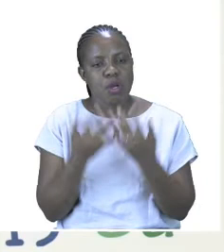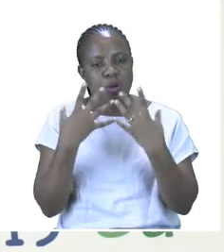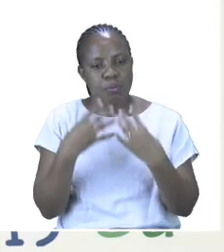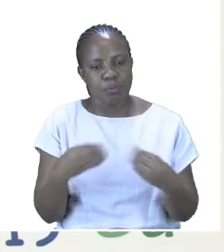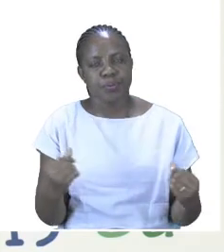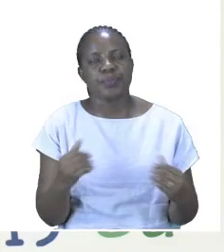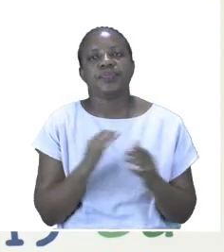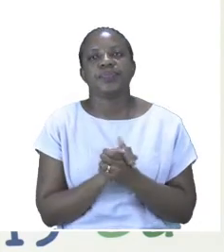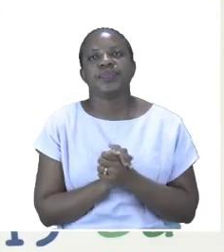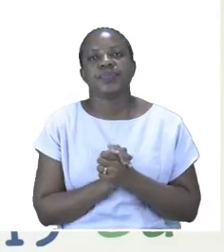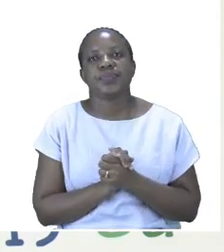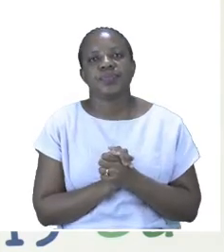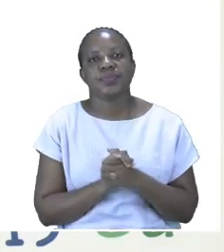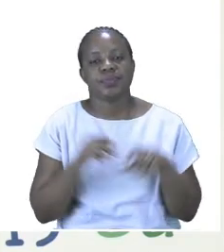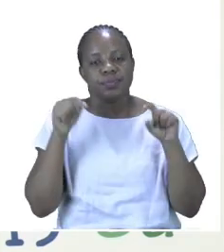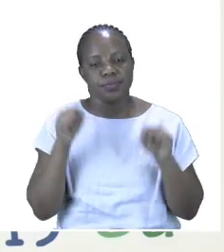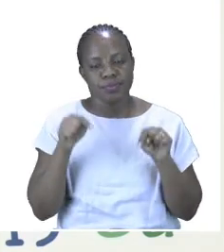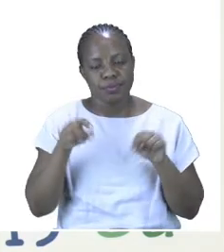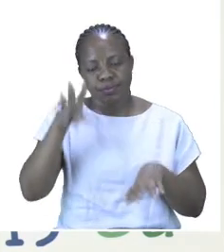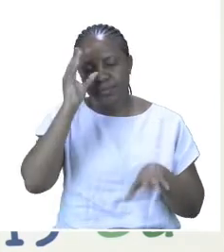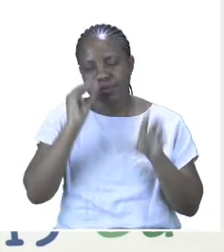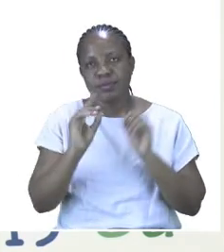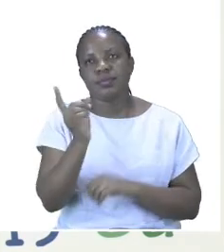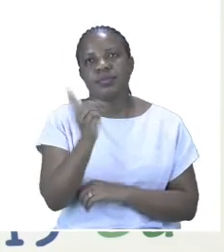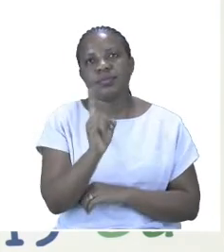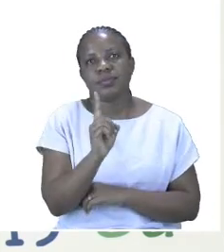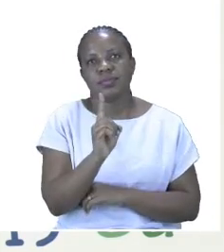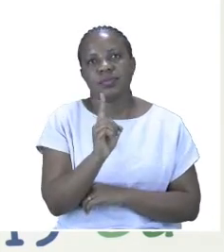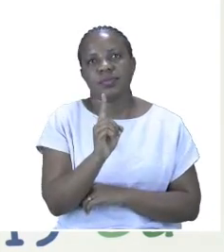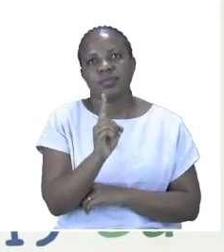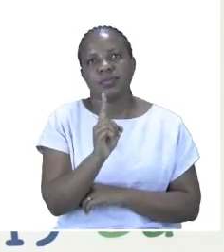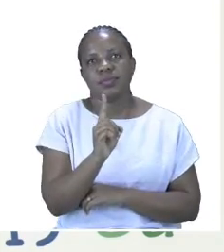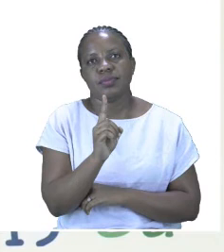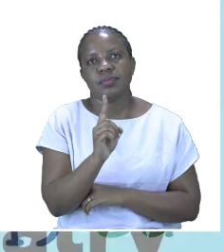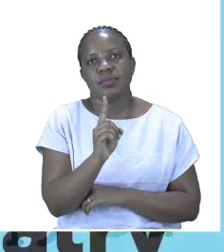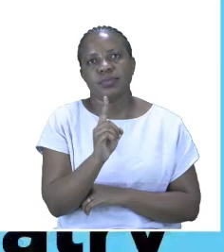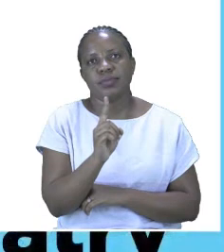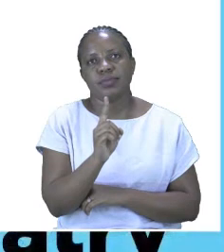done. For today's lesson, we will be doing